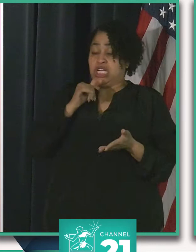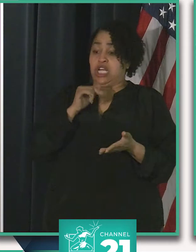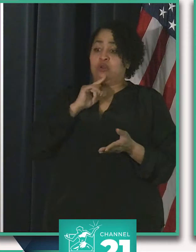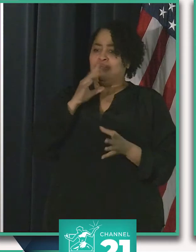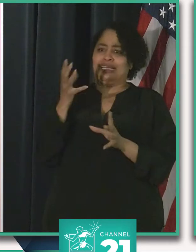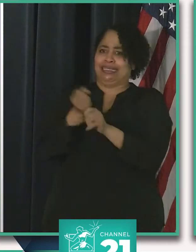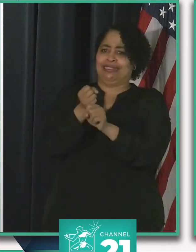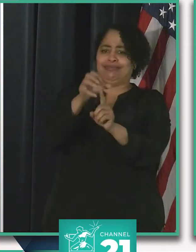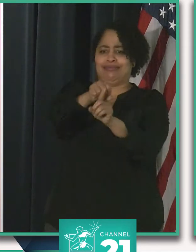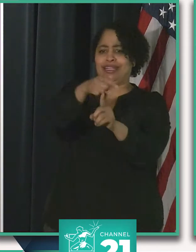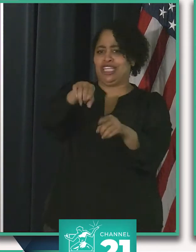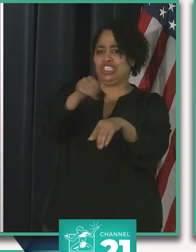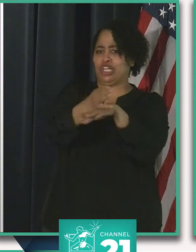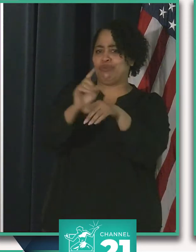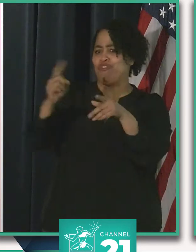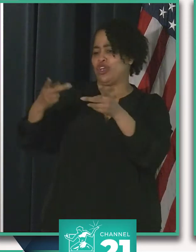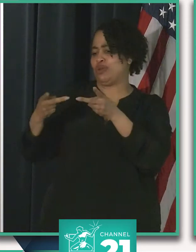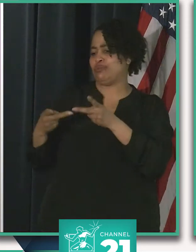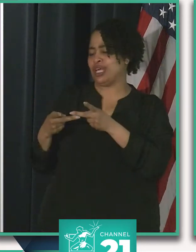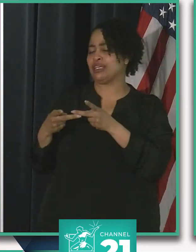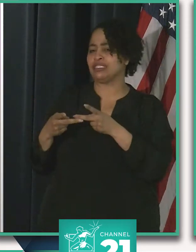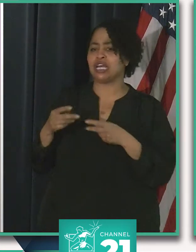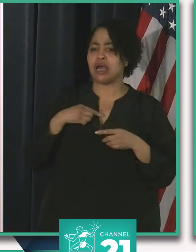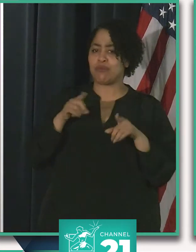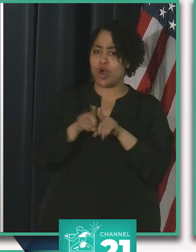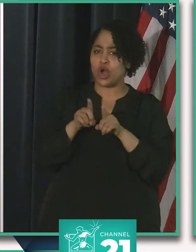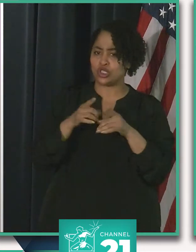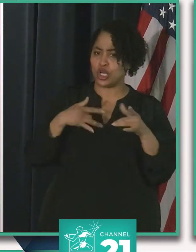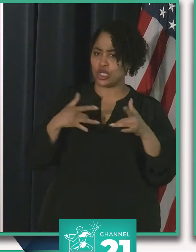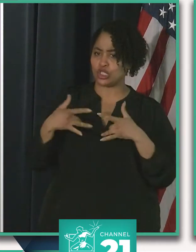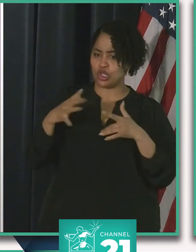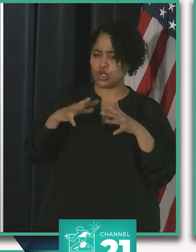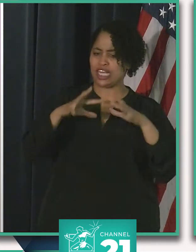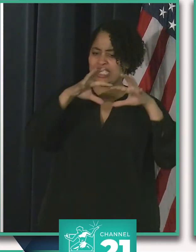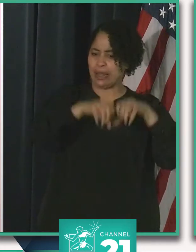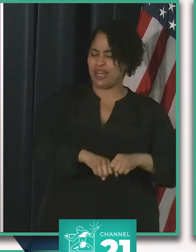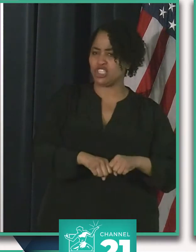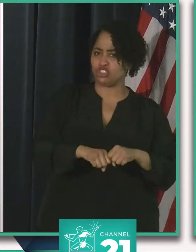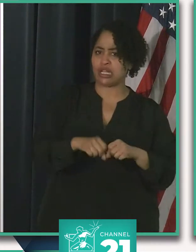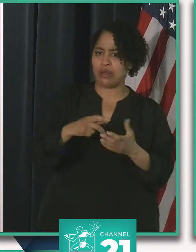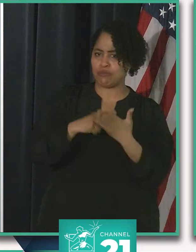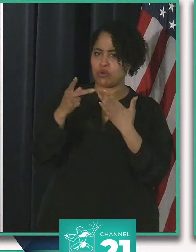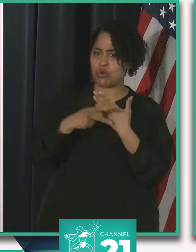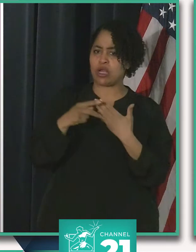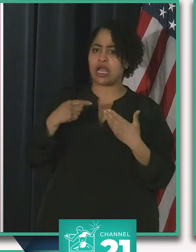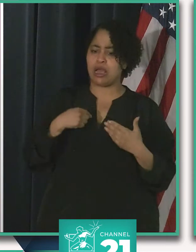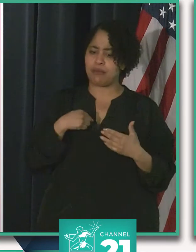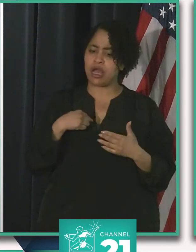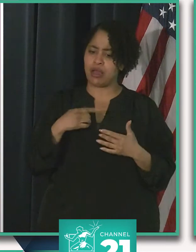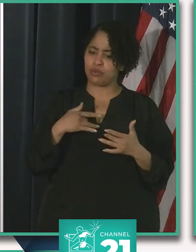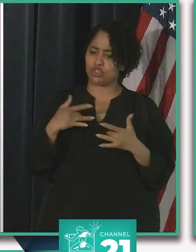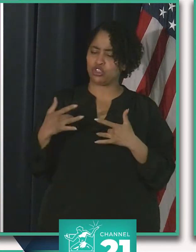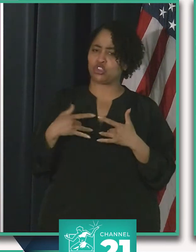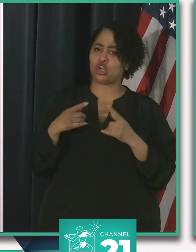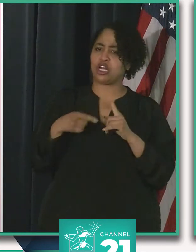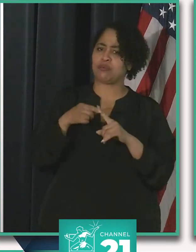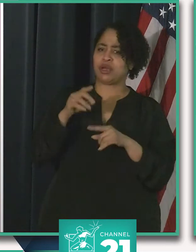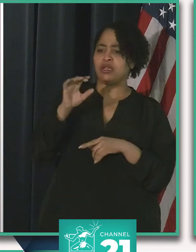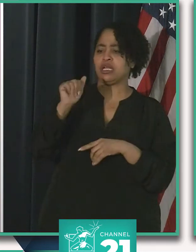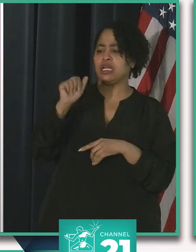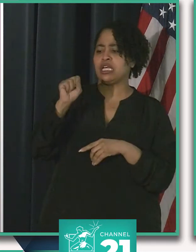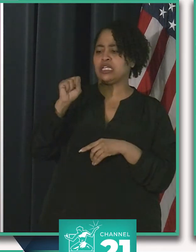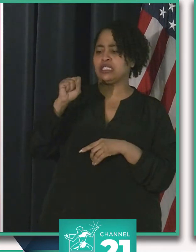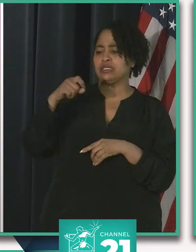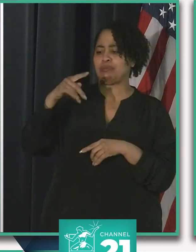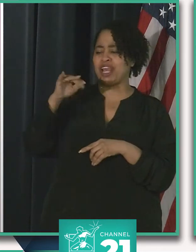first place. Fine. I'm also concerned about your demolition program. I'm concerned about the asbestos violations that we're